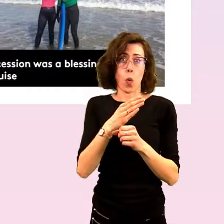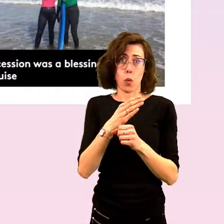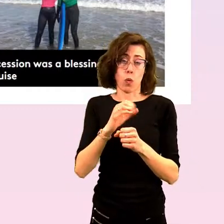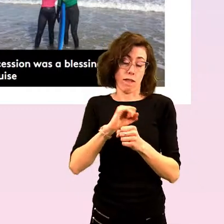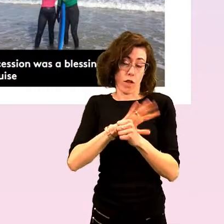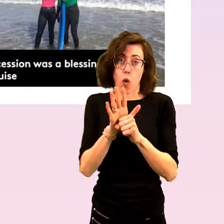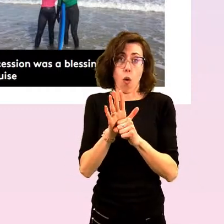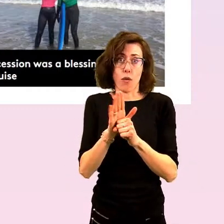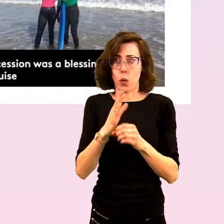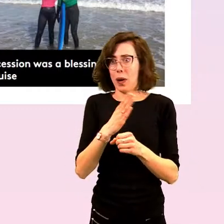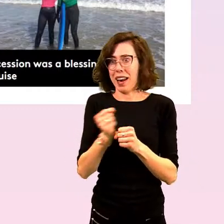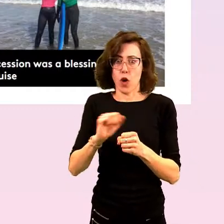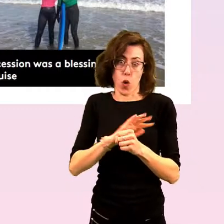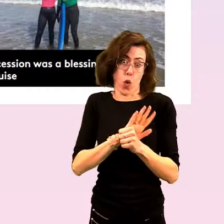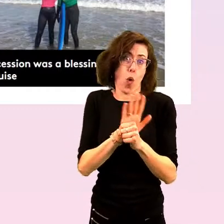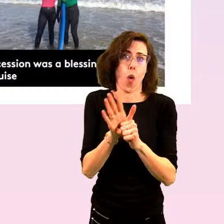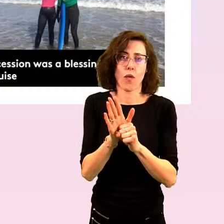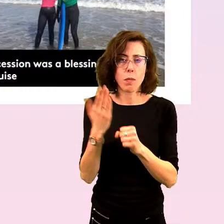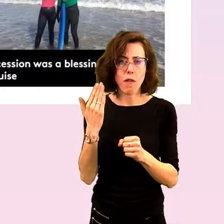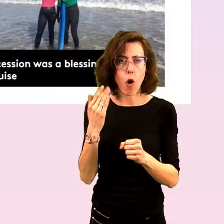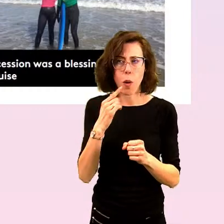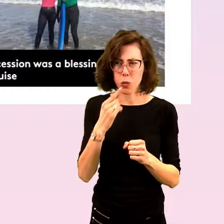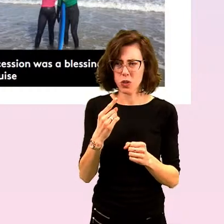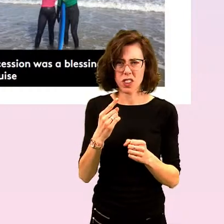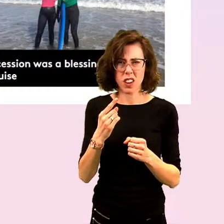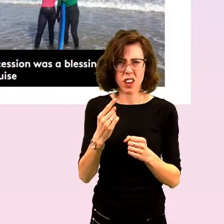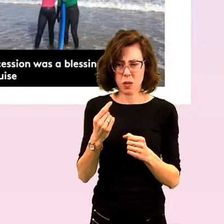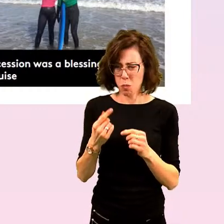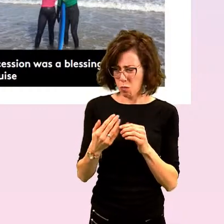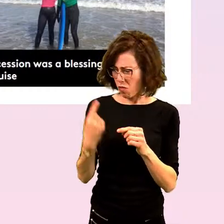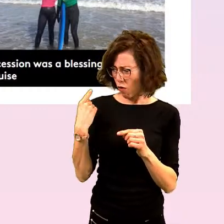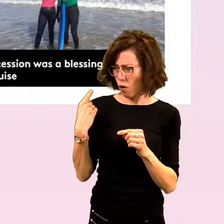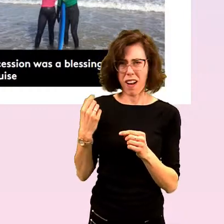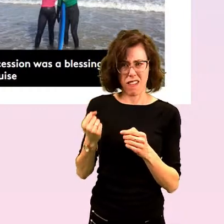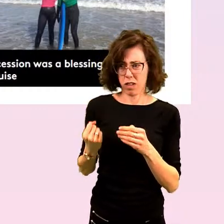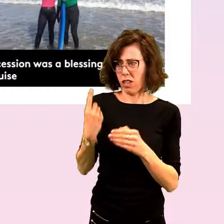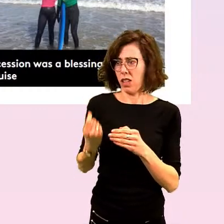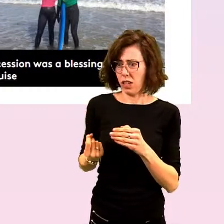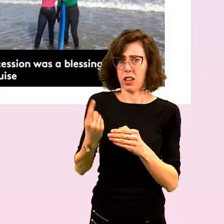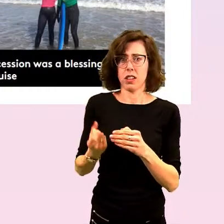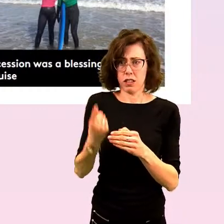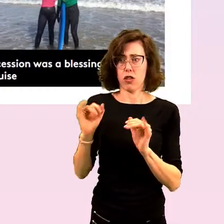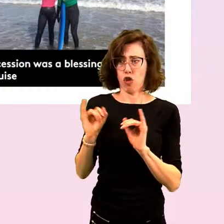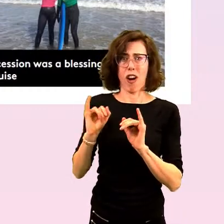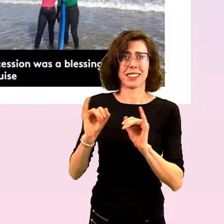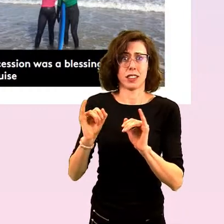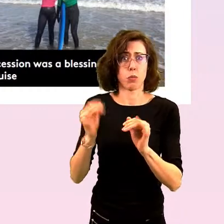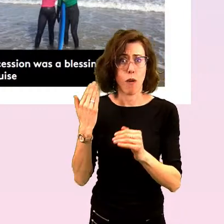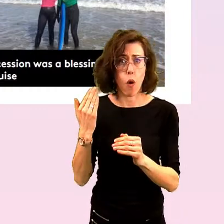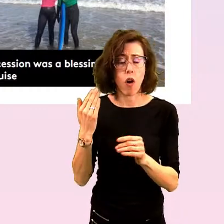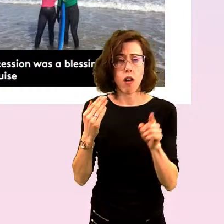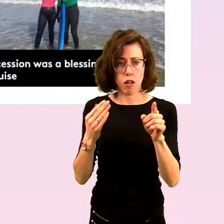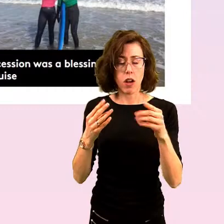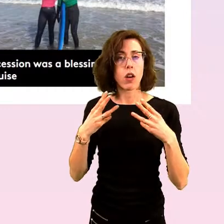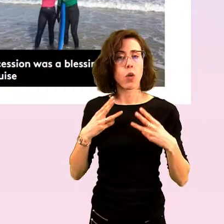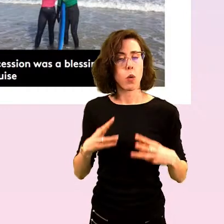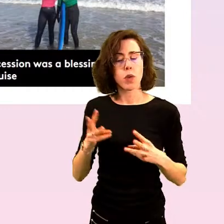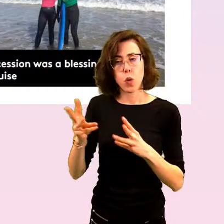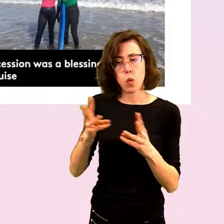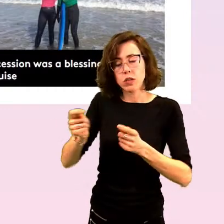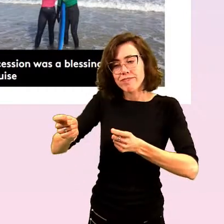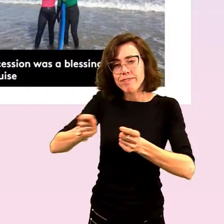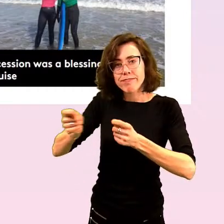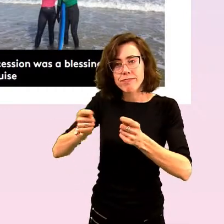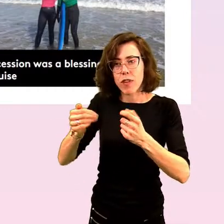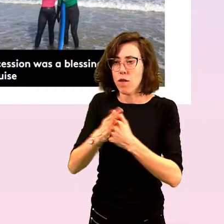before. And this lady worked, I think, for about 15 years in an office, doing administration and